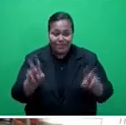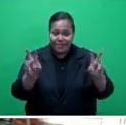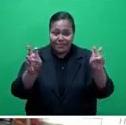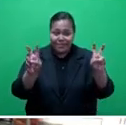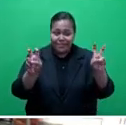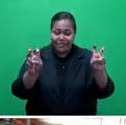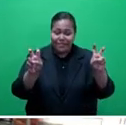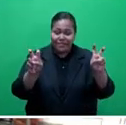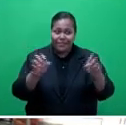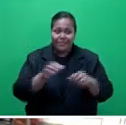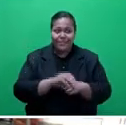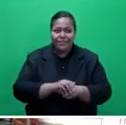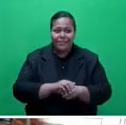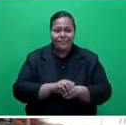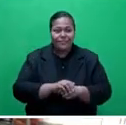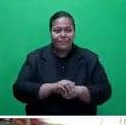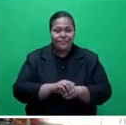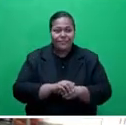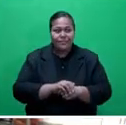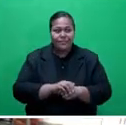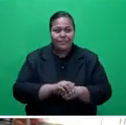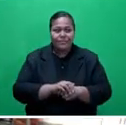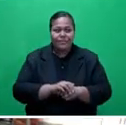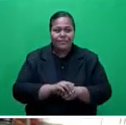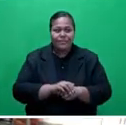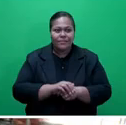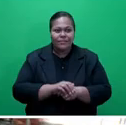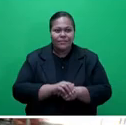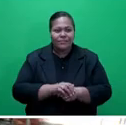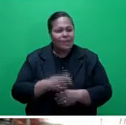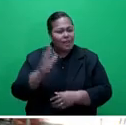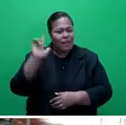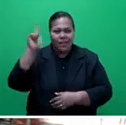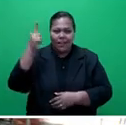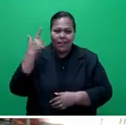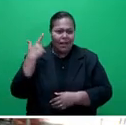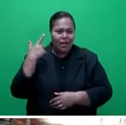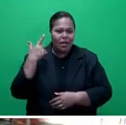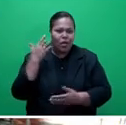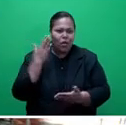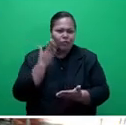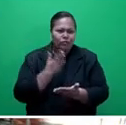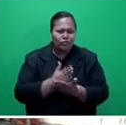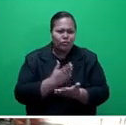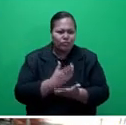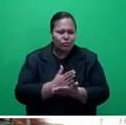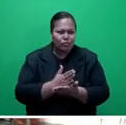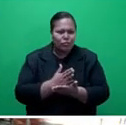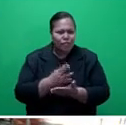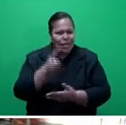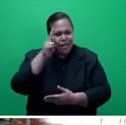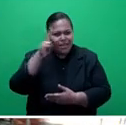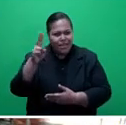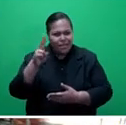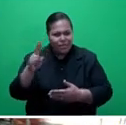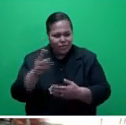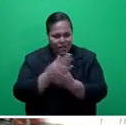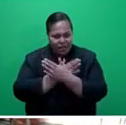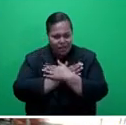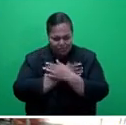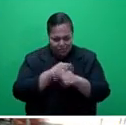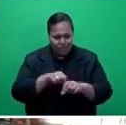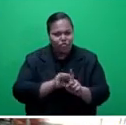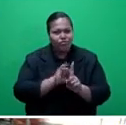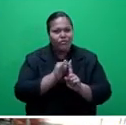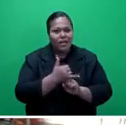complete lack of true nationalism within our society. I am not saying that there should